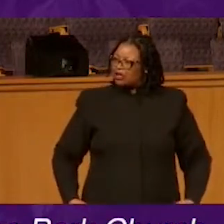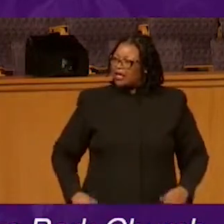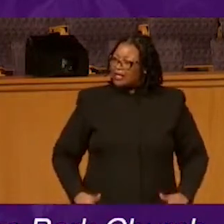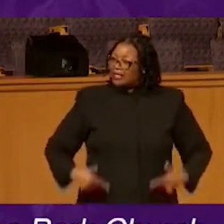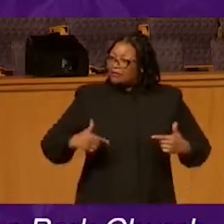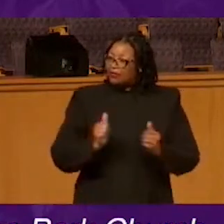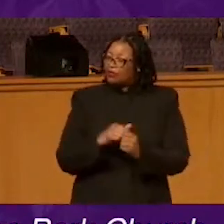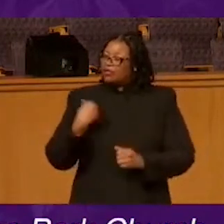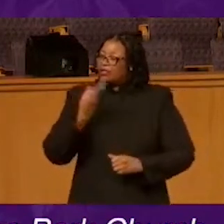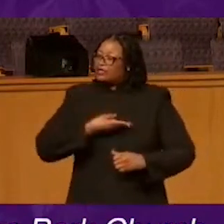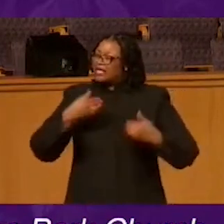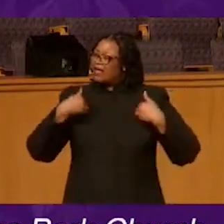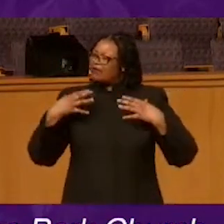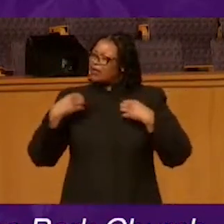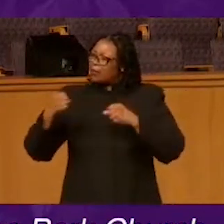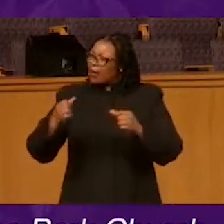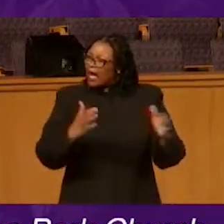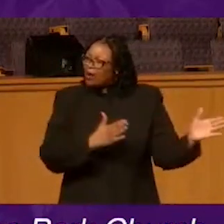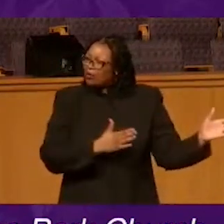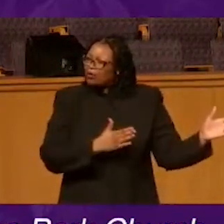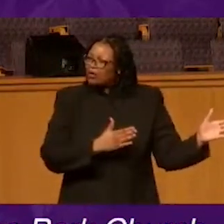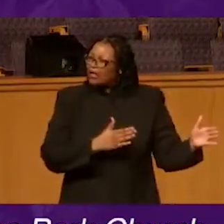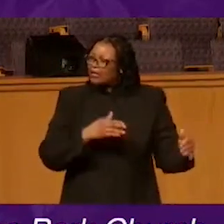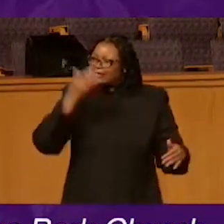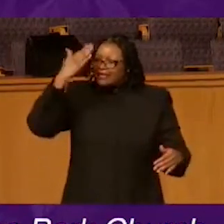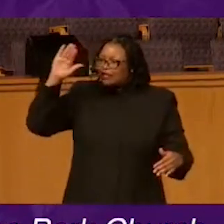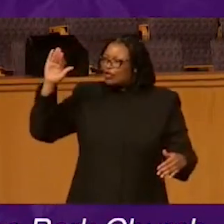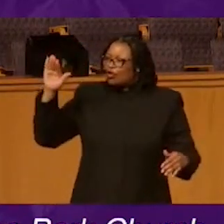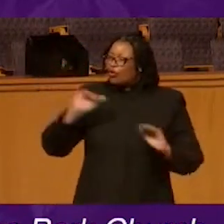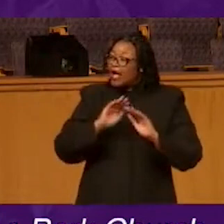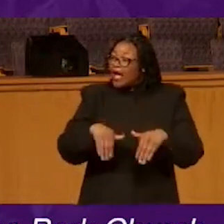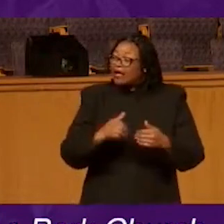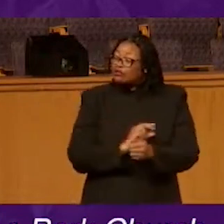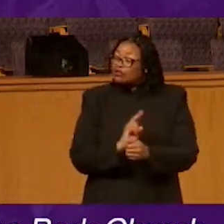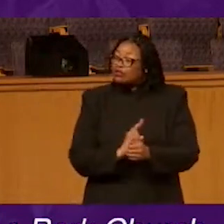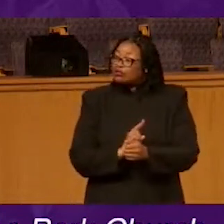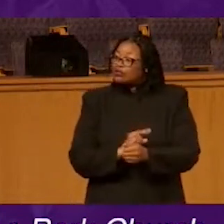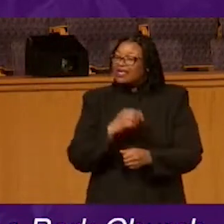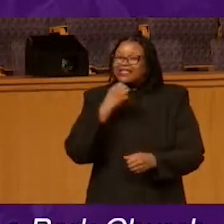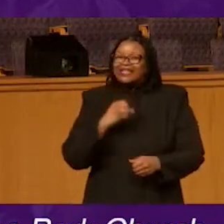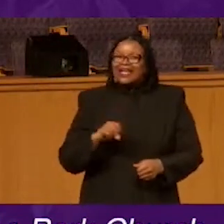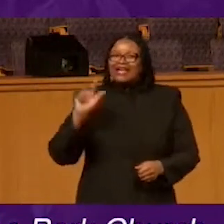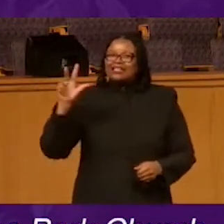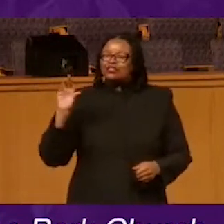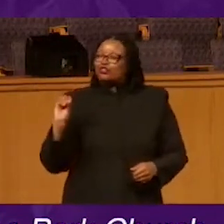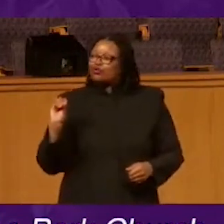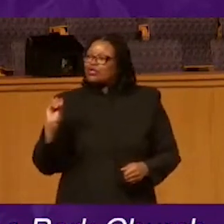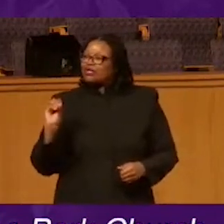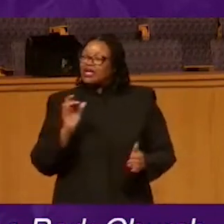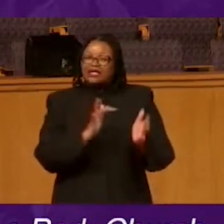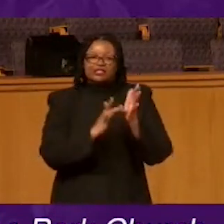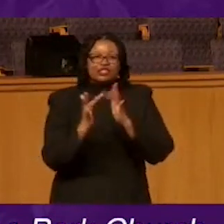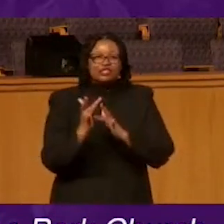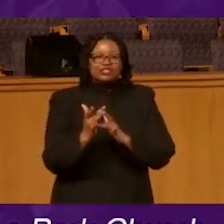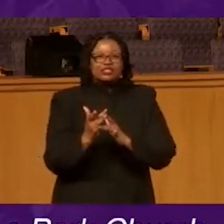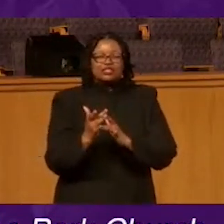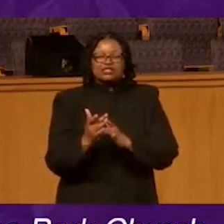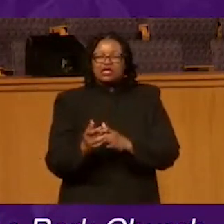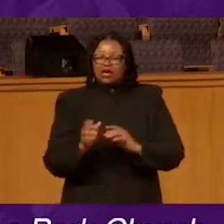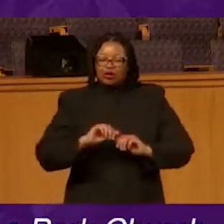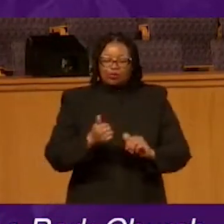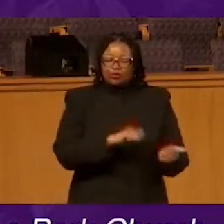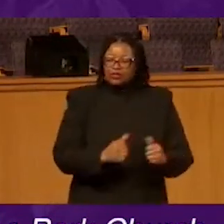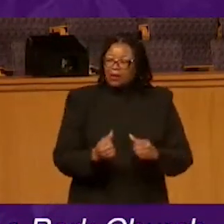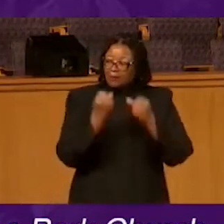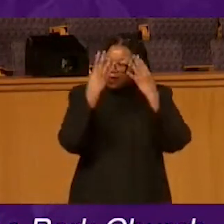power that he doesn't even use? And then at age 30, Jesus emerges. He's baptized by his